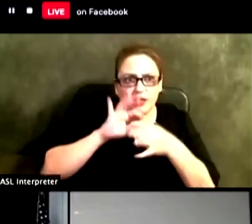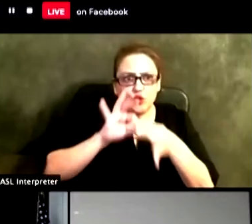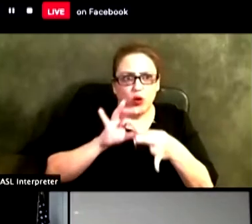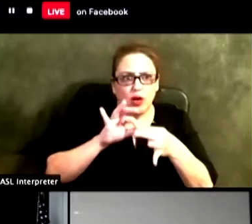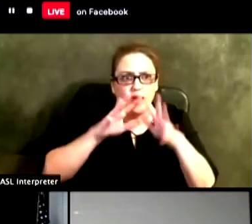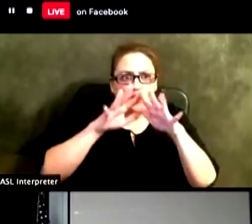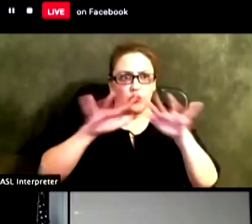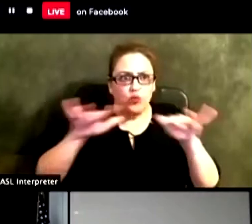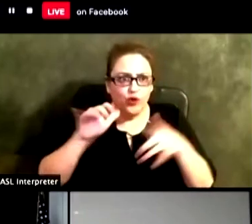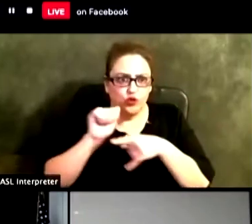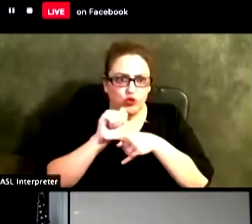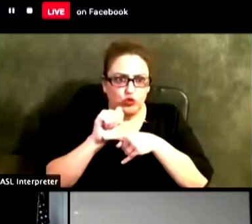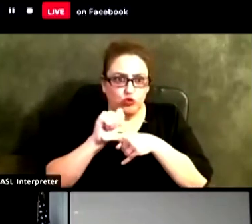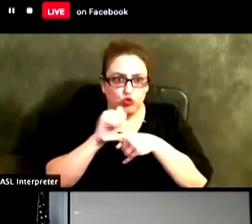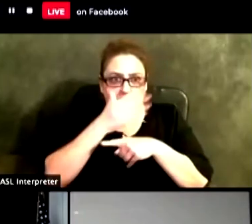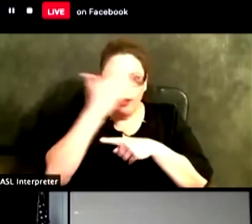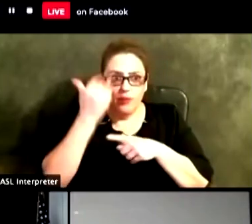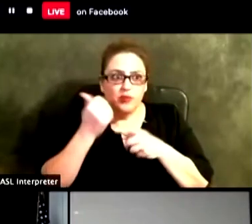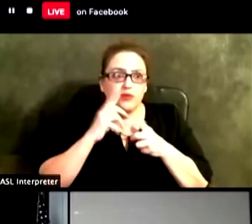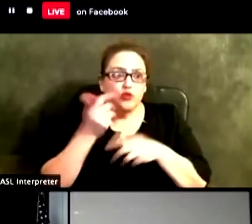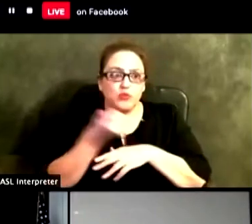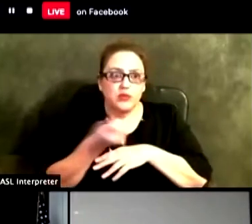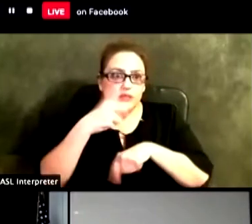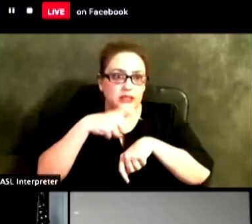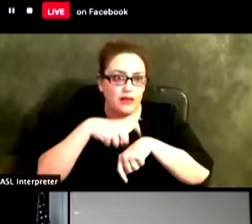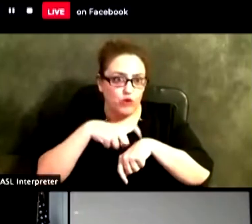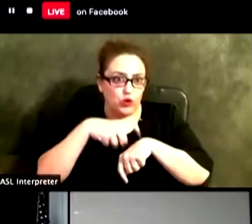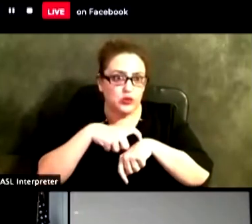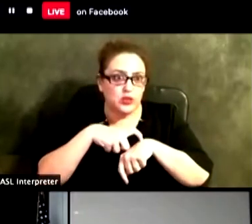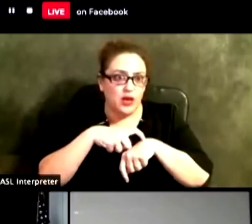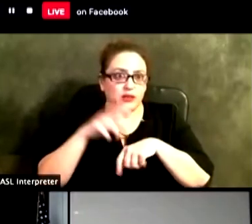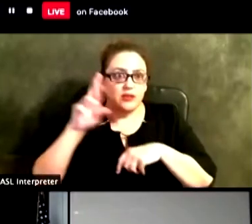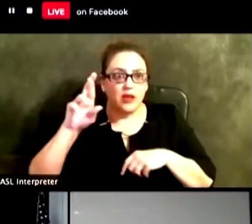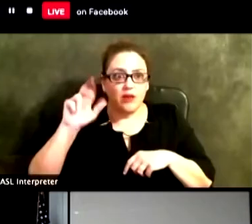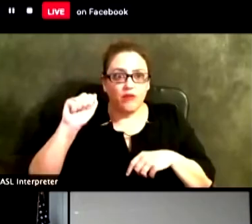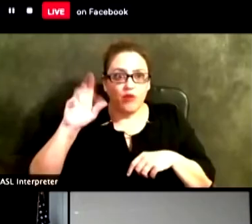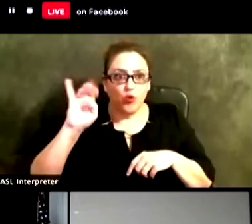Because there's been several times of racial profiling,